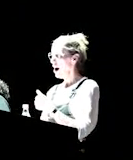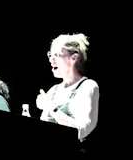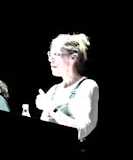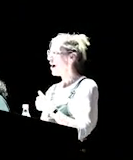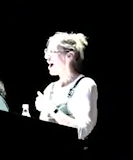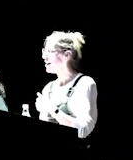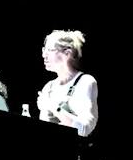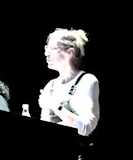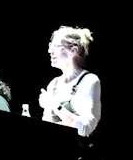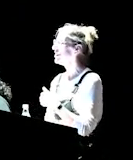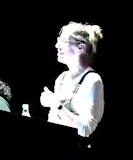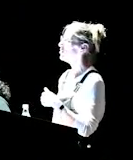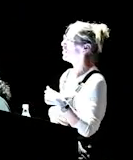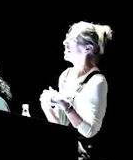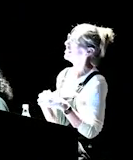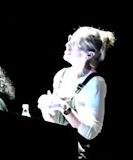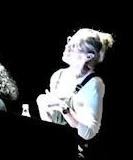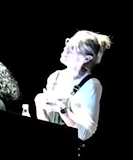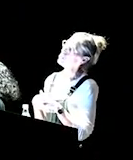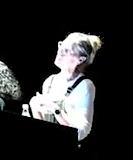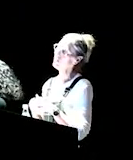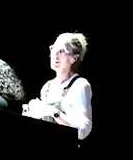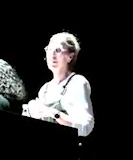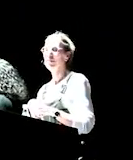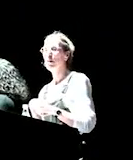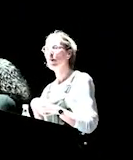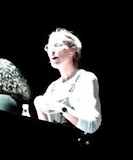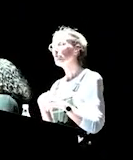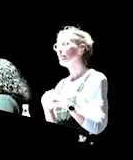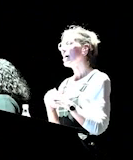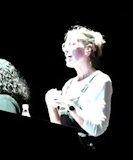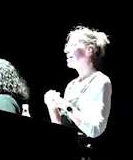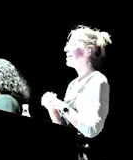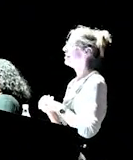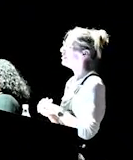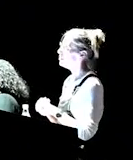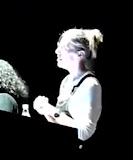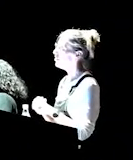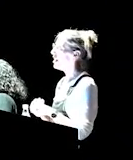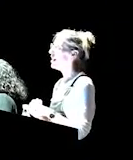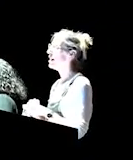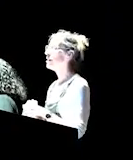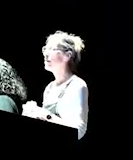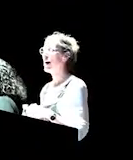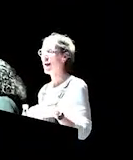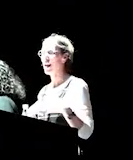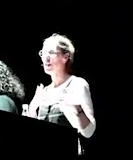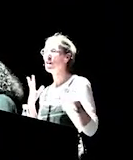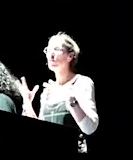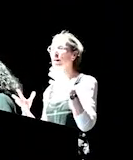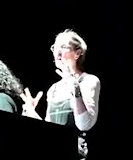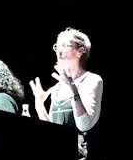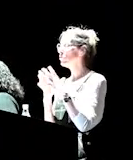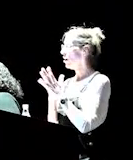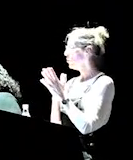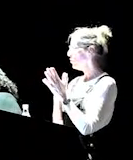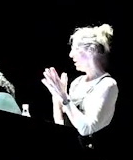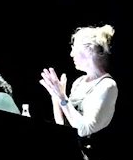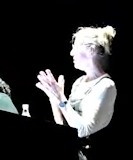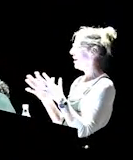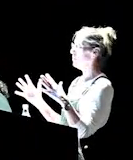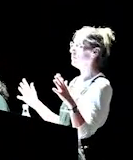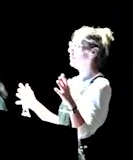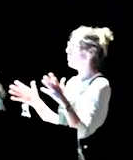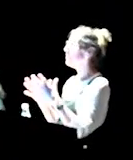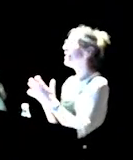Elmo on Twitter of like, you know, my mom's dying, I lost my job, you know, like